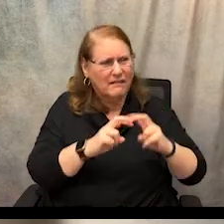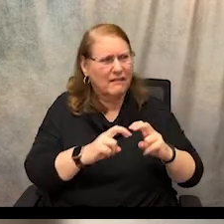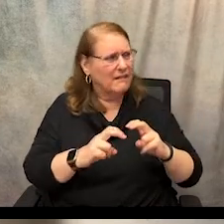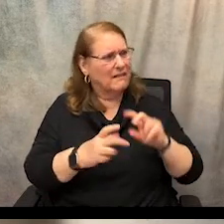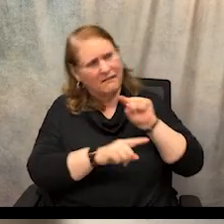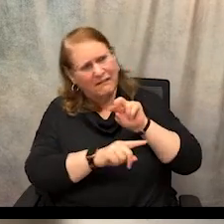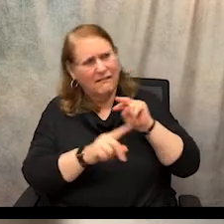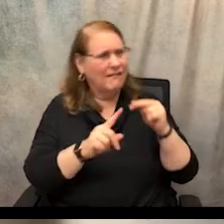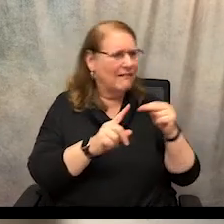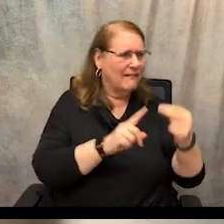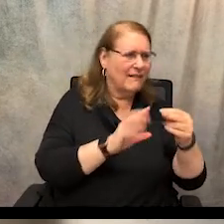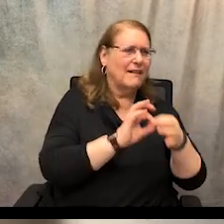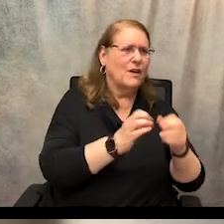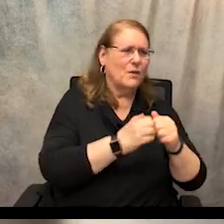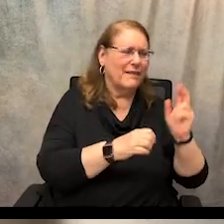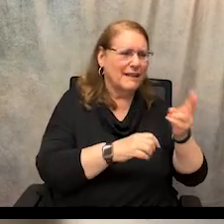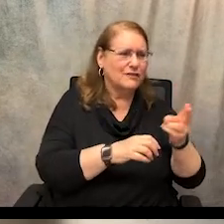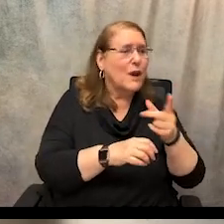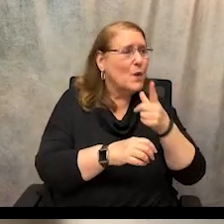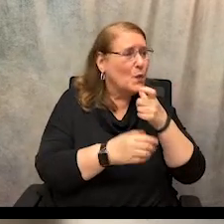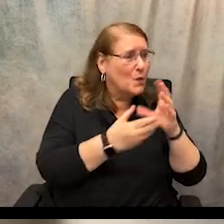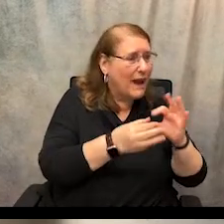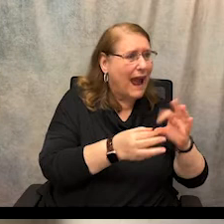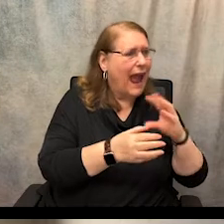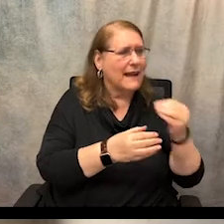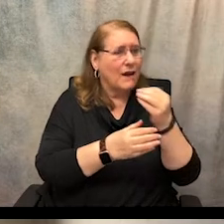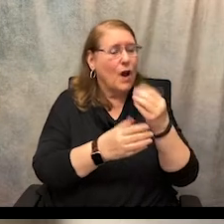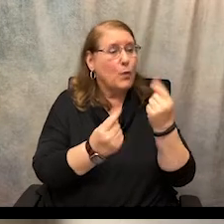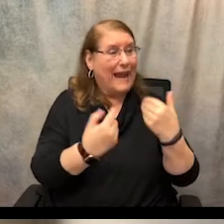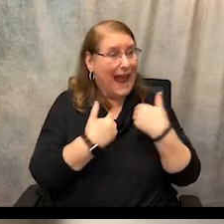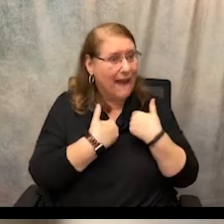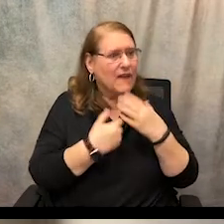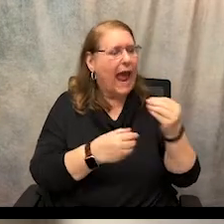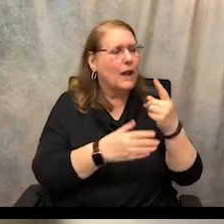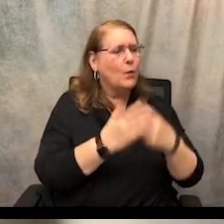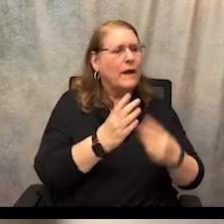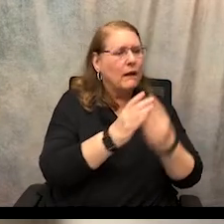both physical structures and absences are part of history. And I was curious